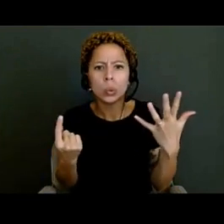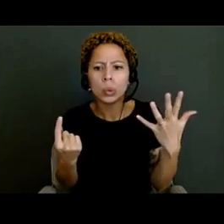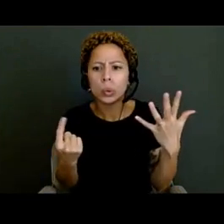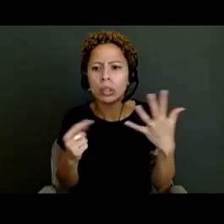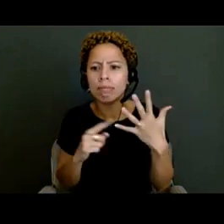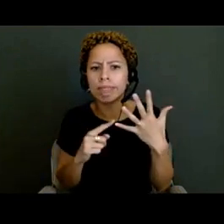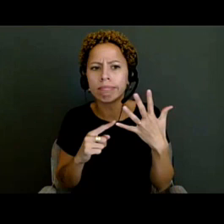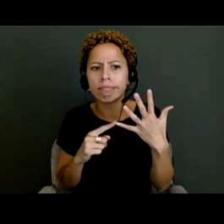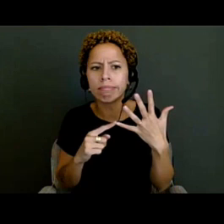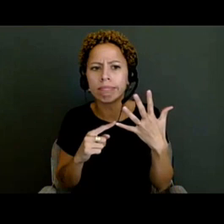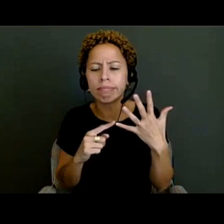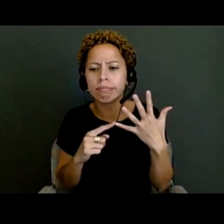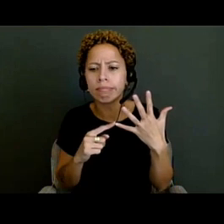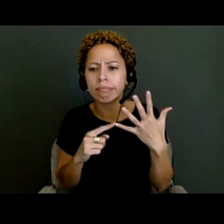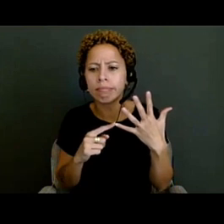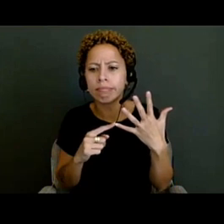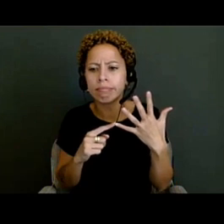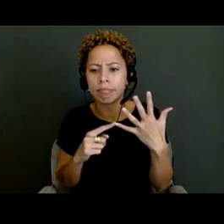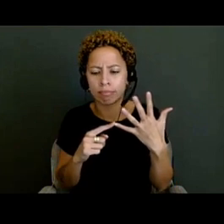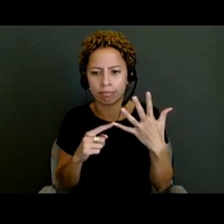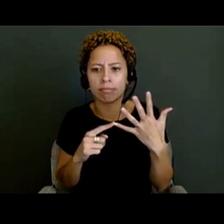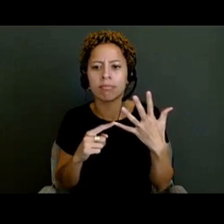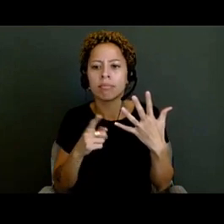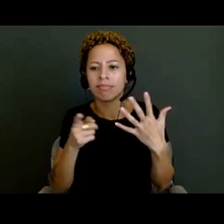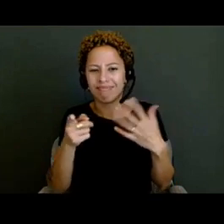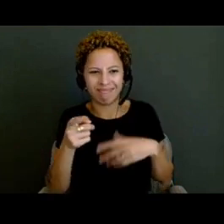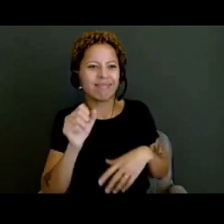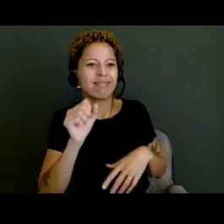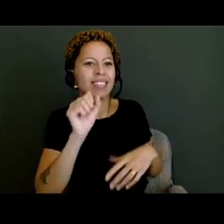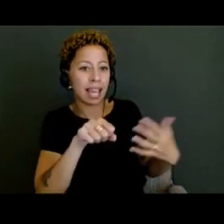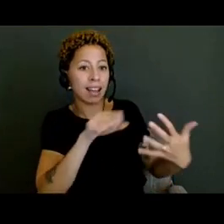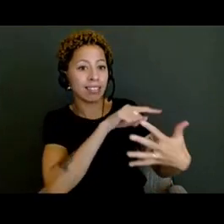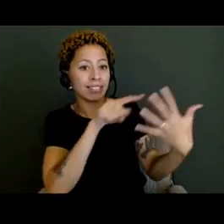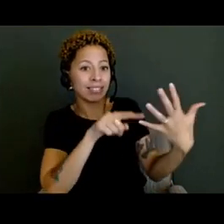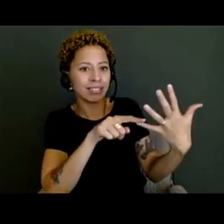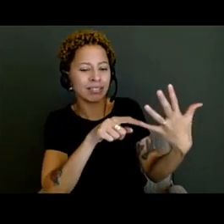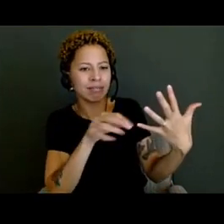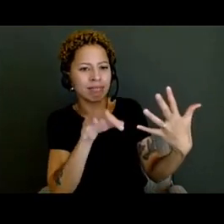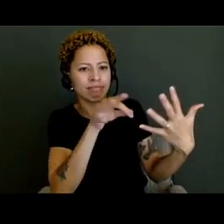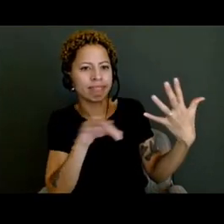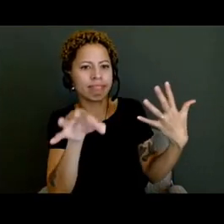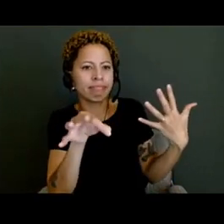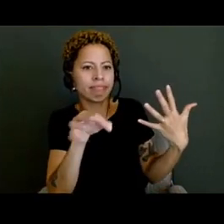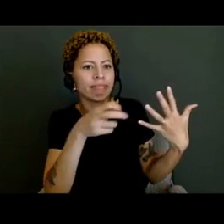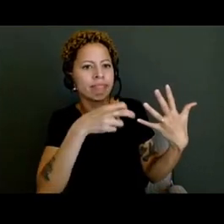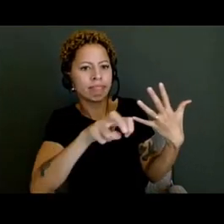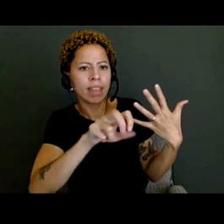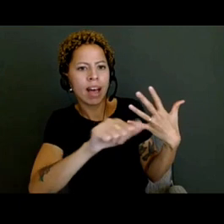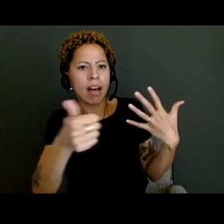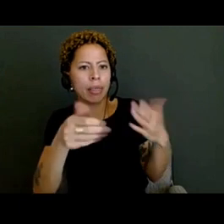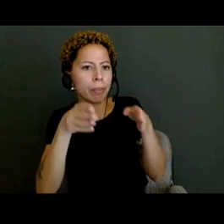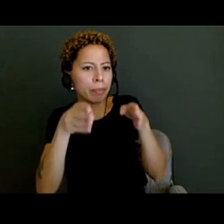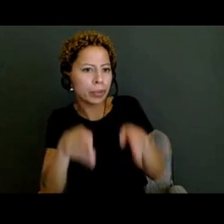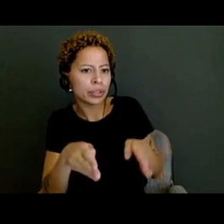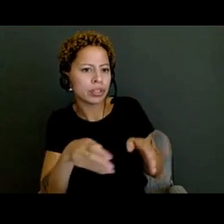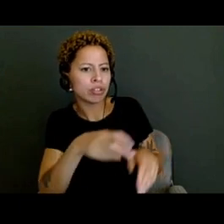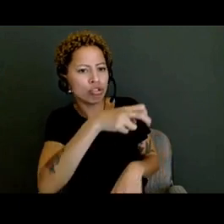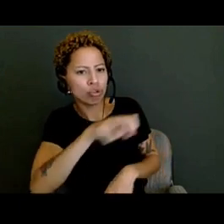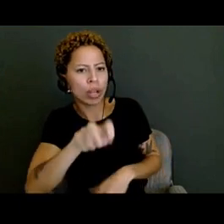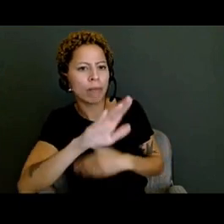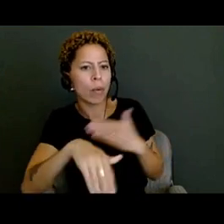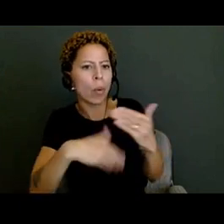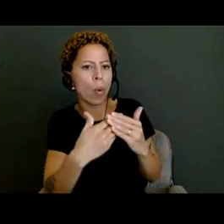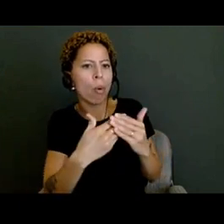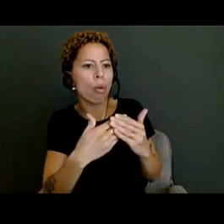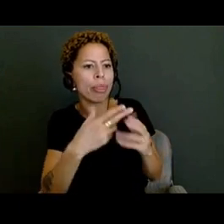So what you can do is you can give somebody else the seat that they had, and then you can just transfer all the users that they had over